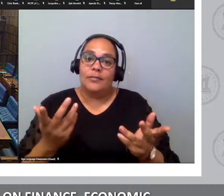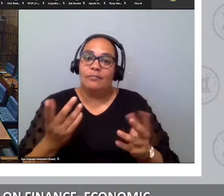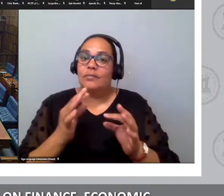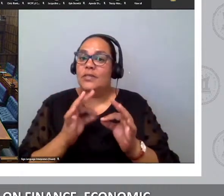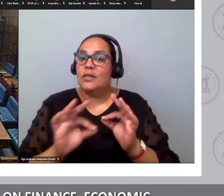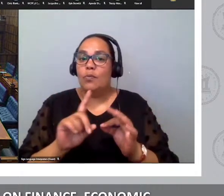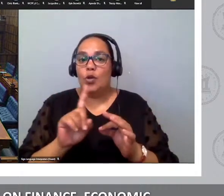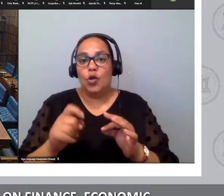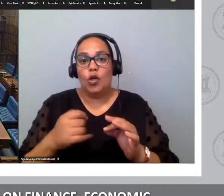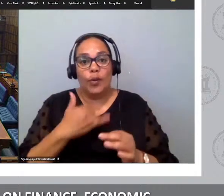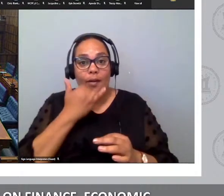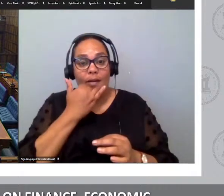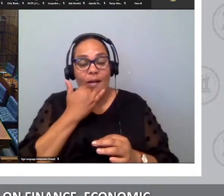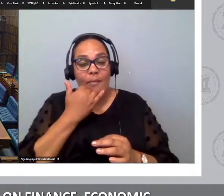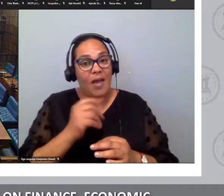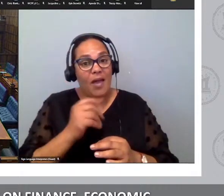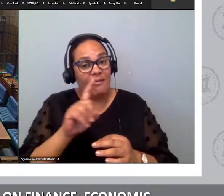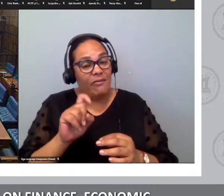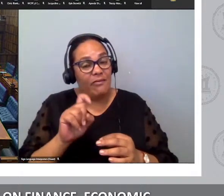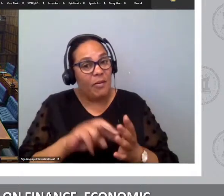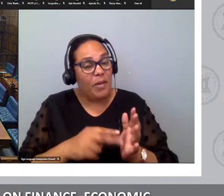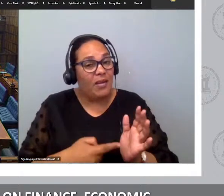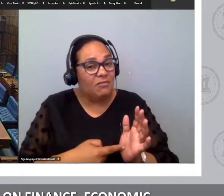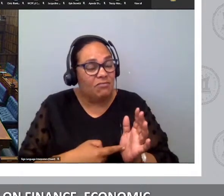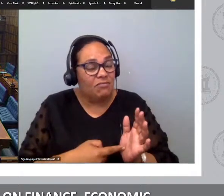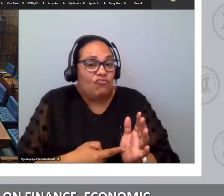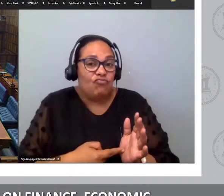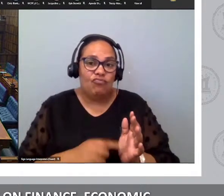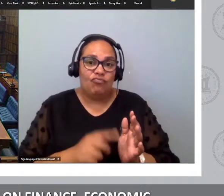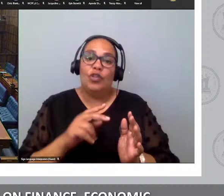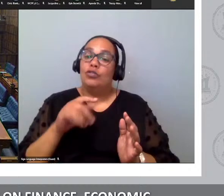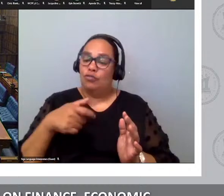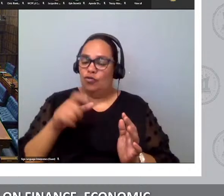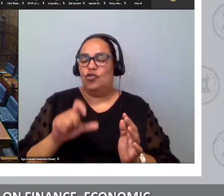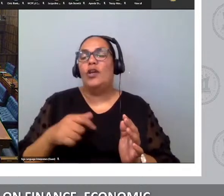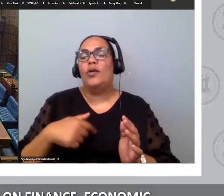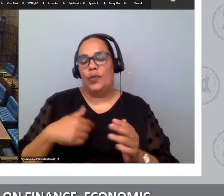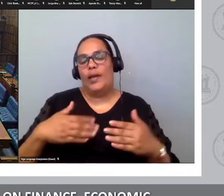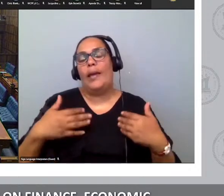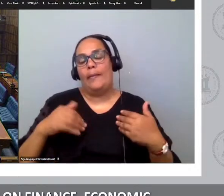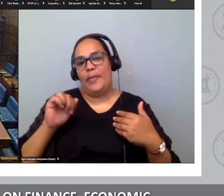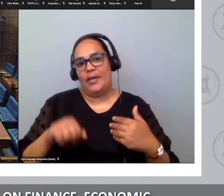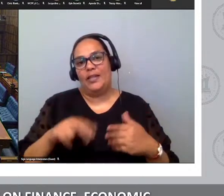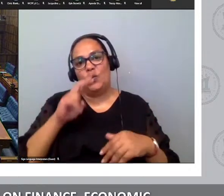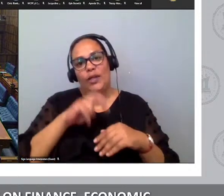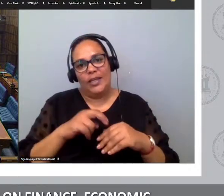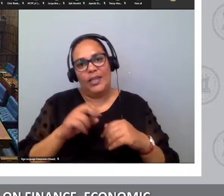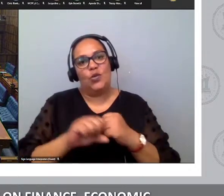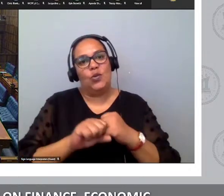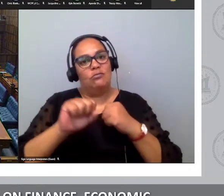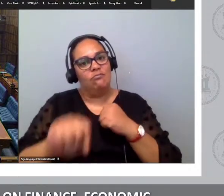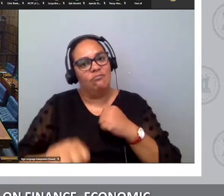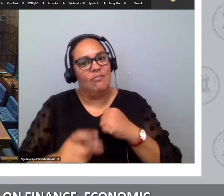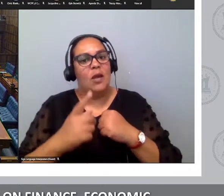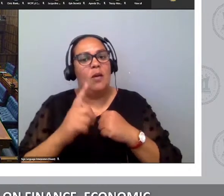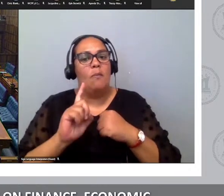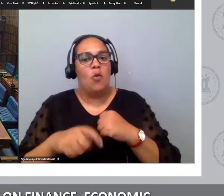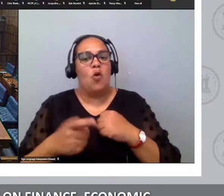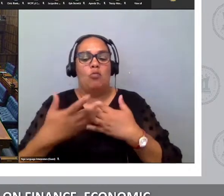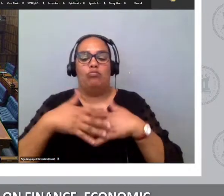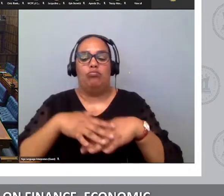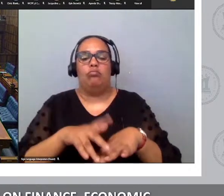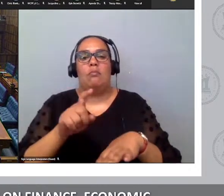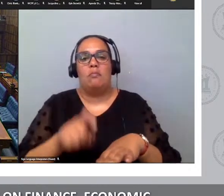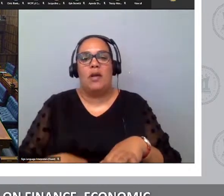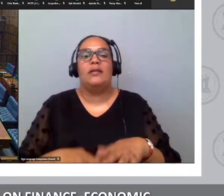question are we happy with the plan chair we are happy with the plan we need to accelerate uh the implementation